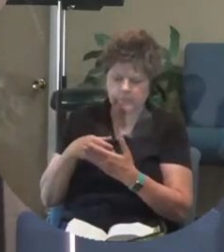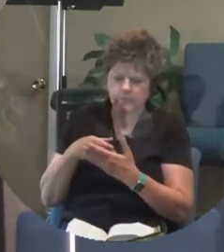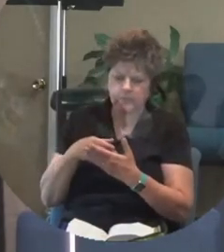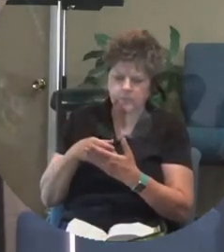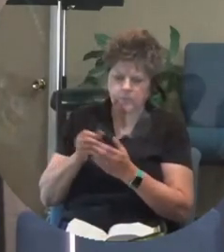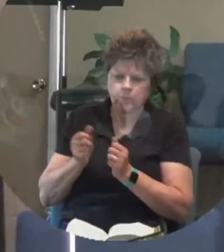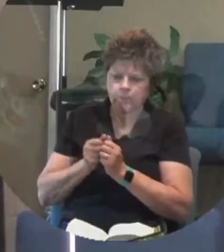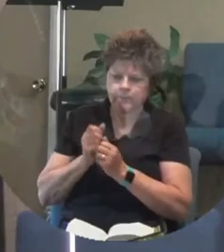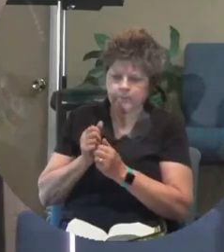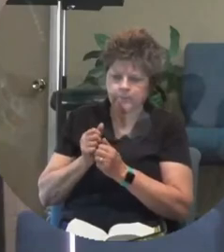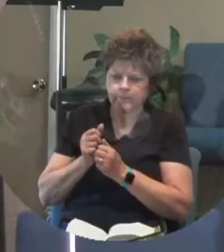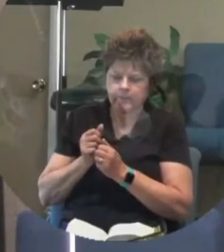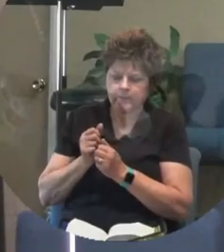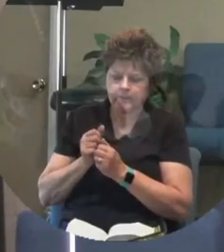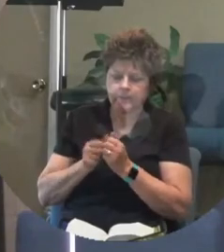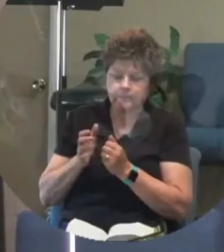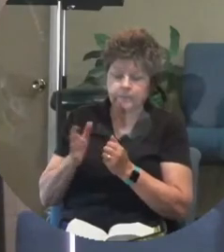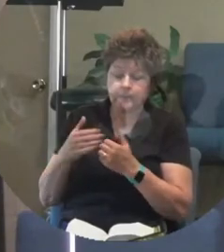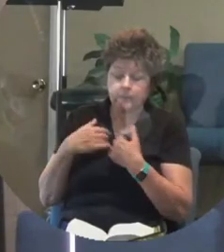honor the Lord.